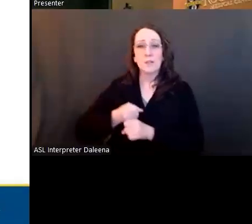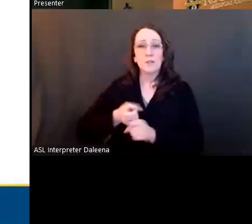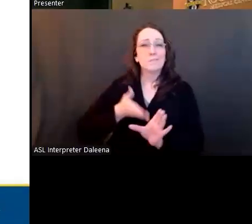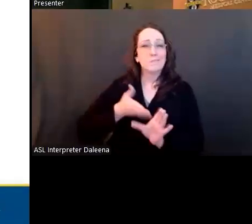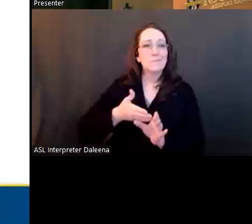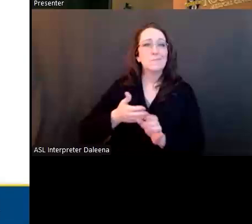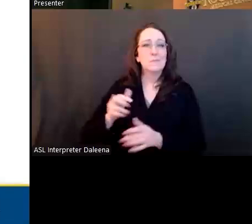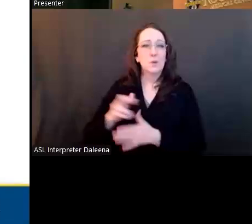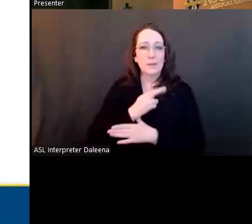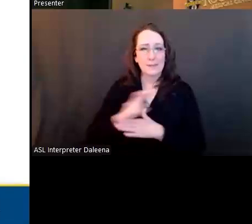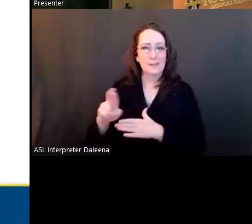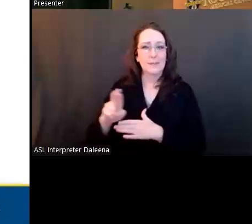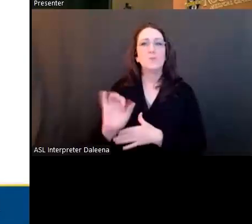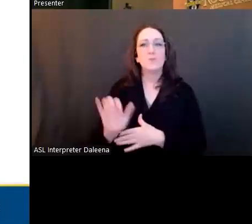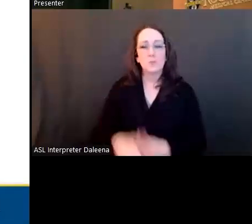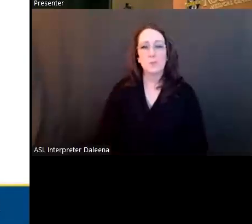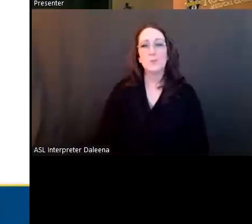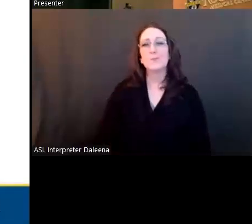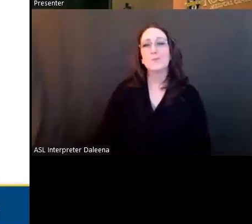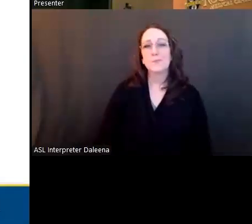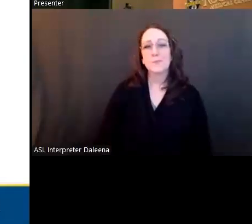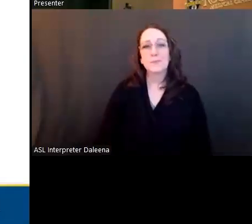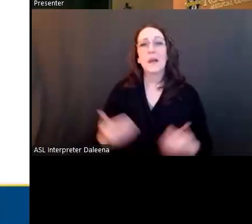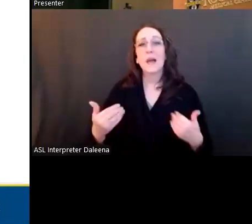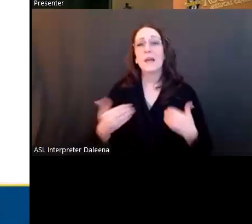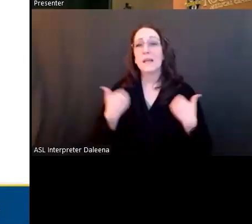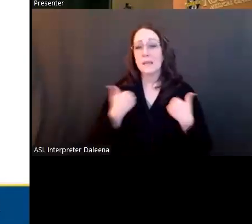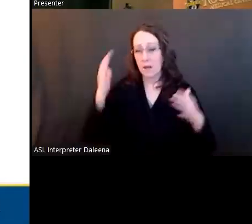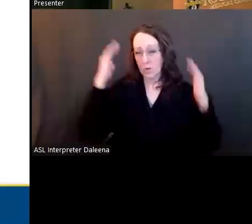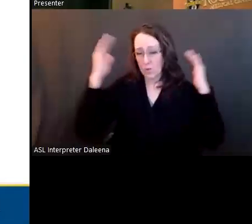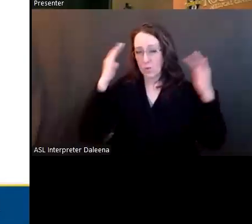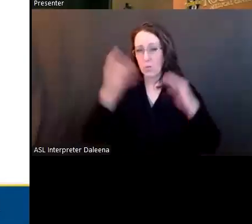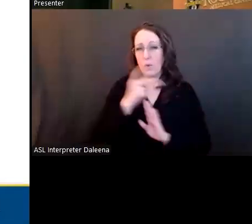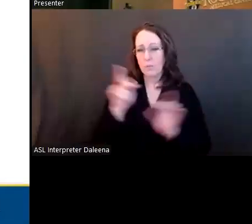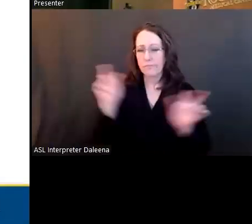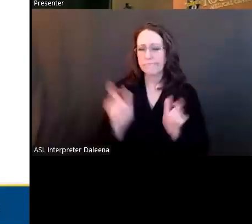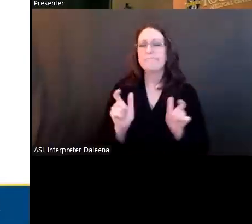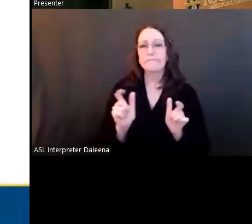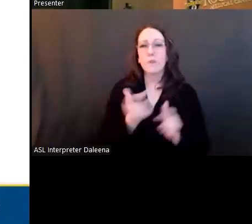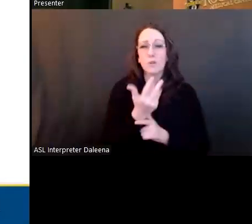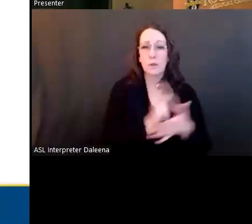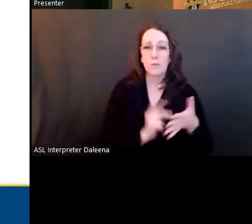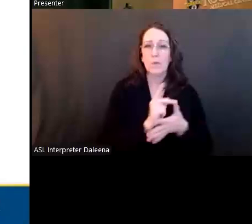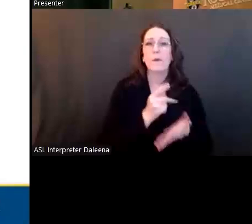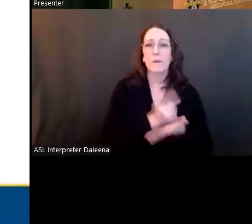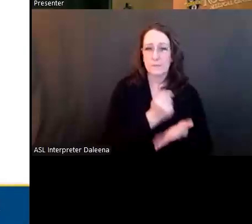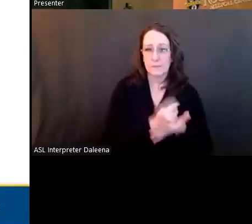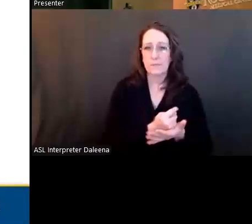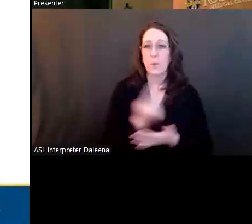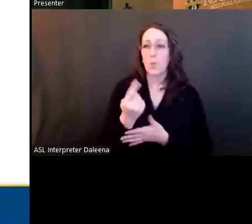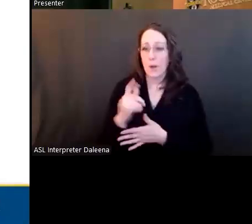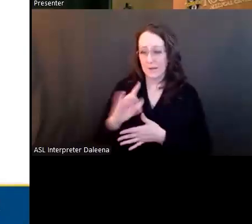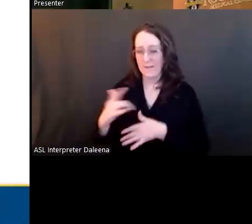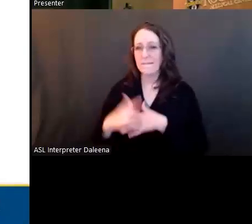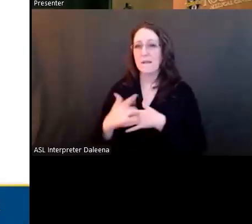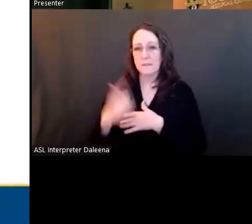residents. The young adult program, a bit smaller. We have 3 primary therapists with 1 vacancy and